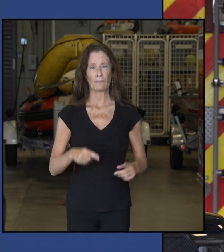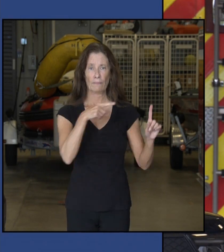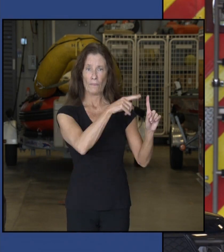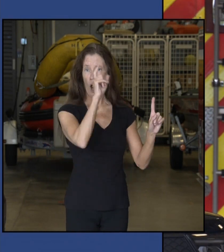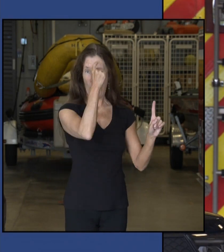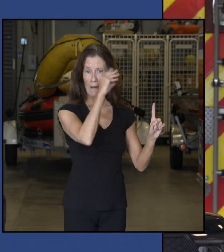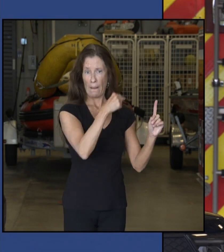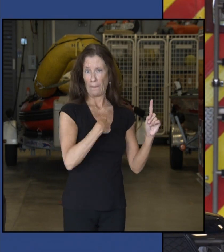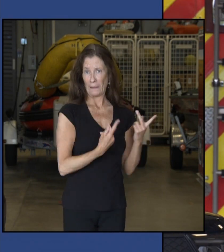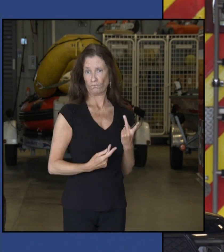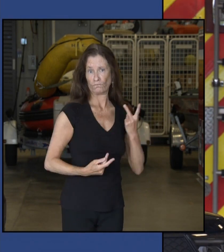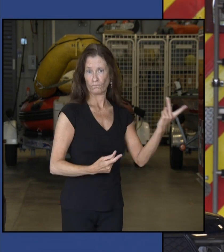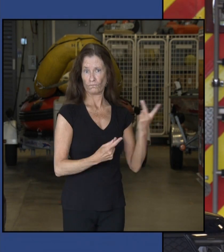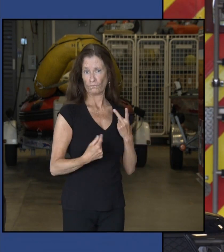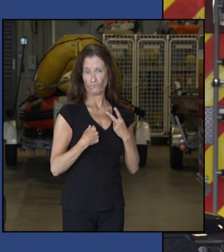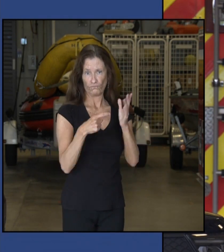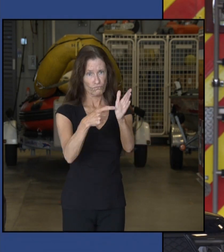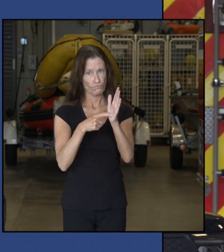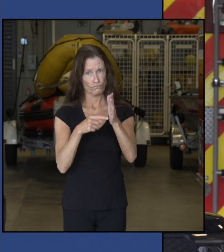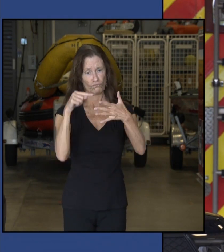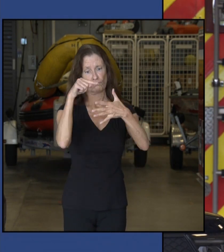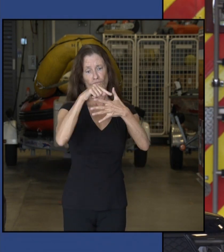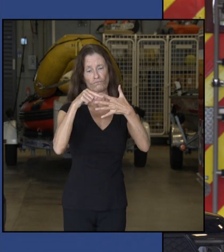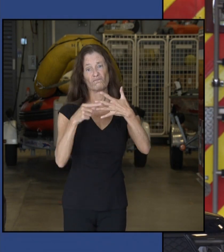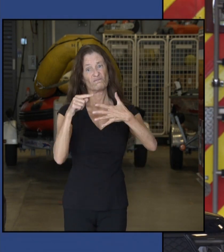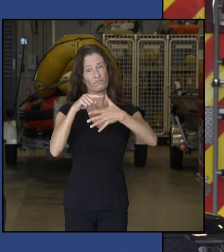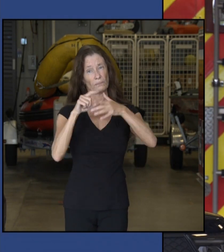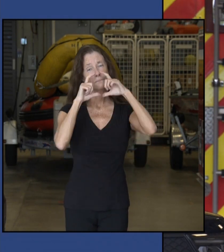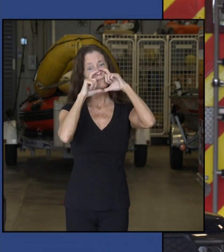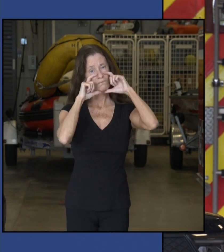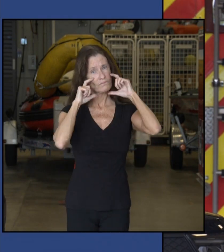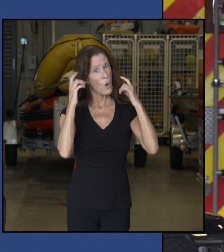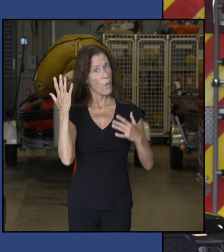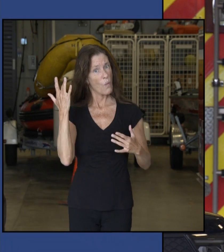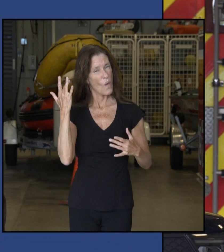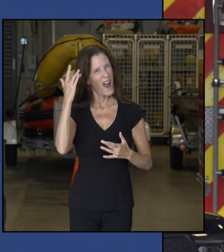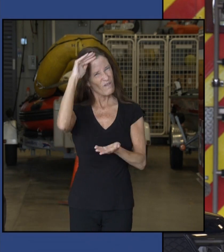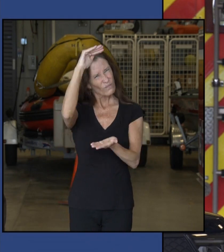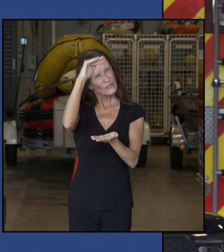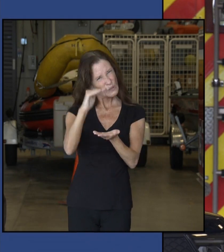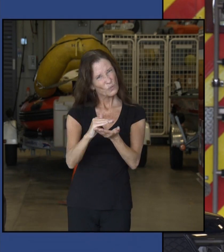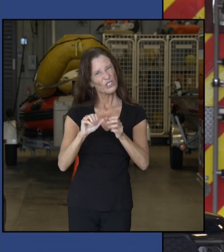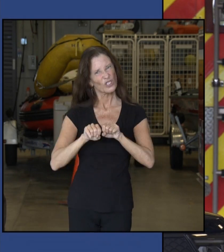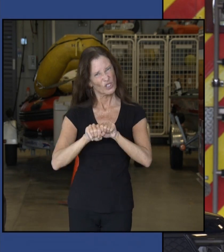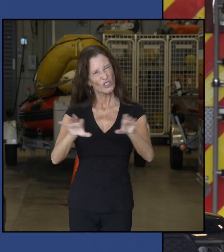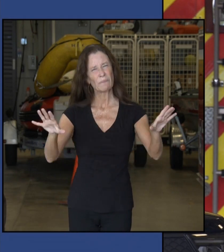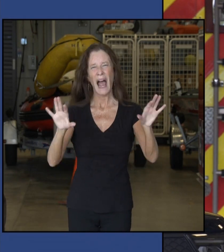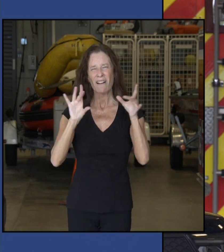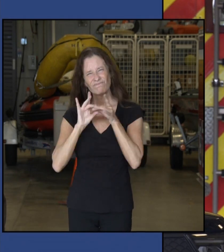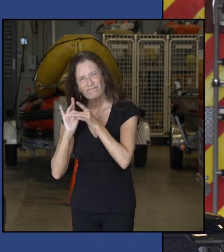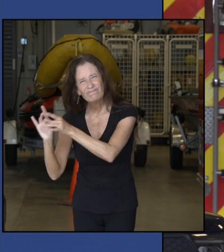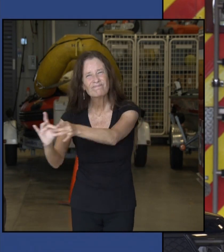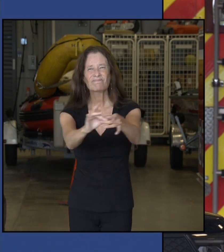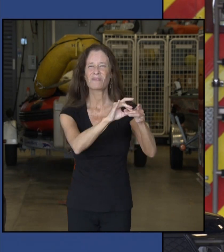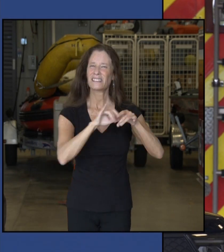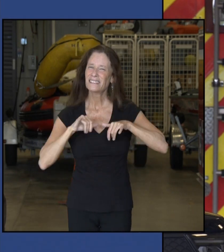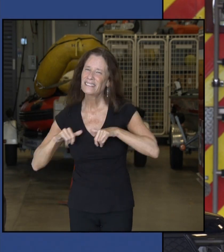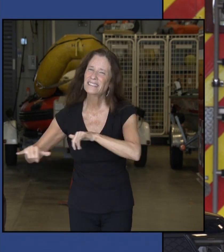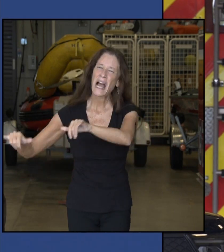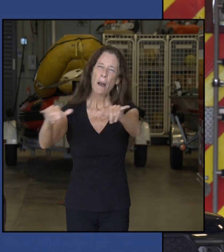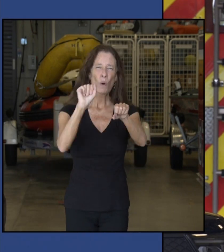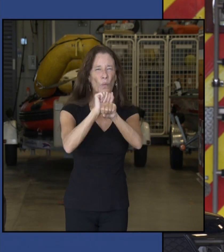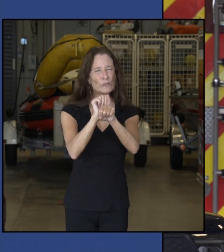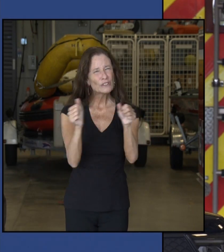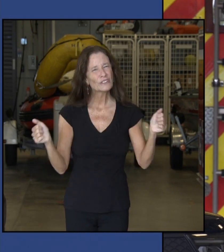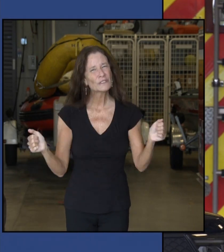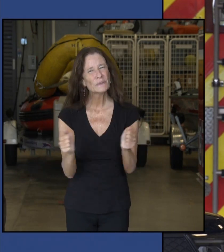to require masks and reduce the number of people coming together in one place are designed to be surgical